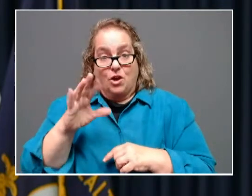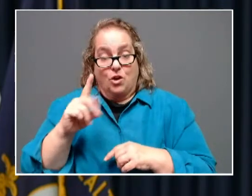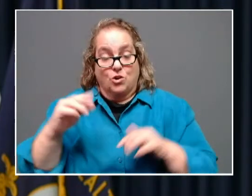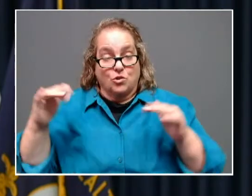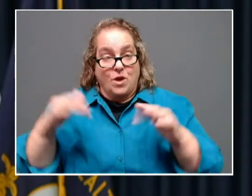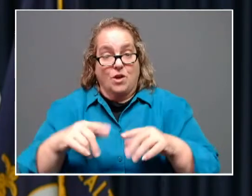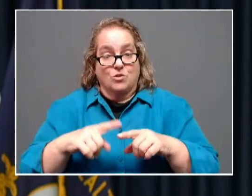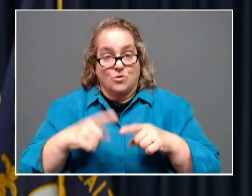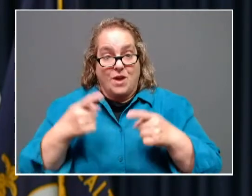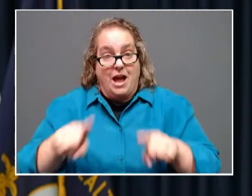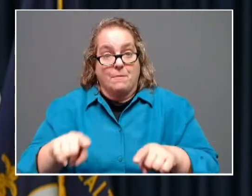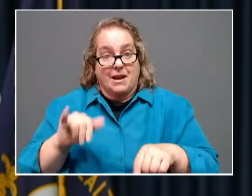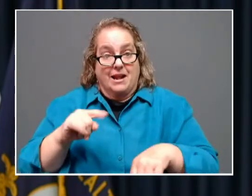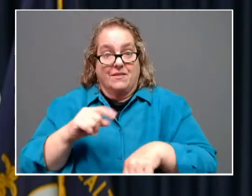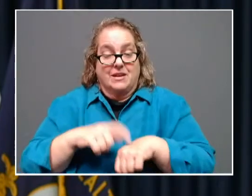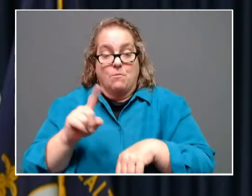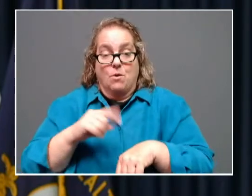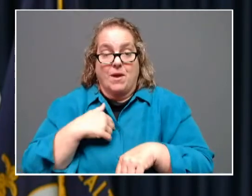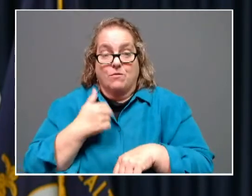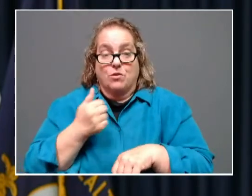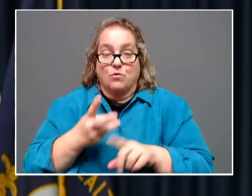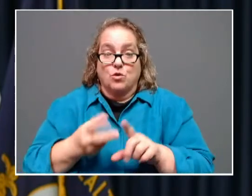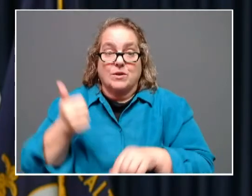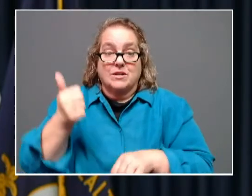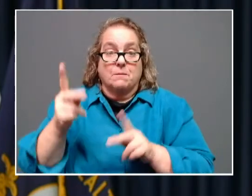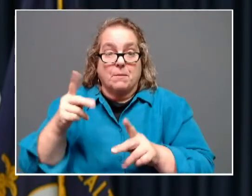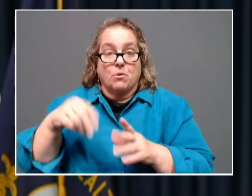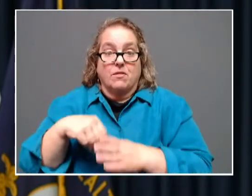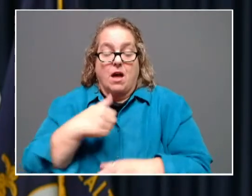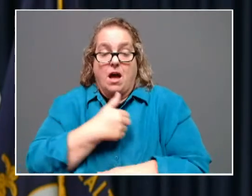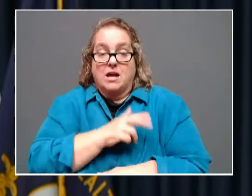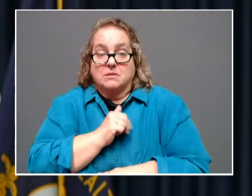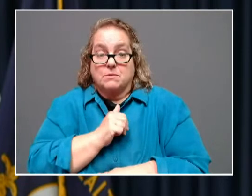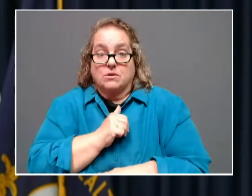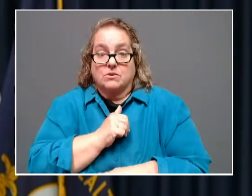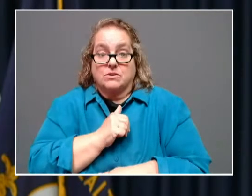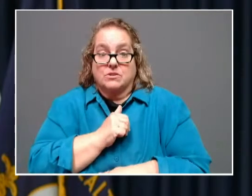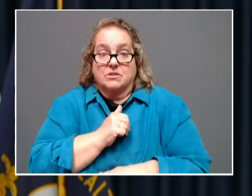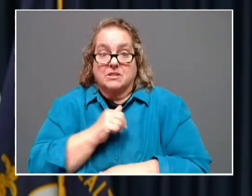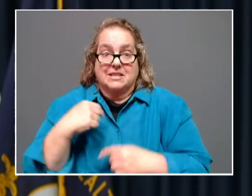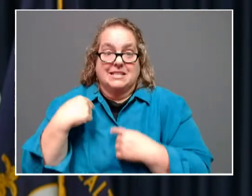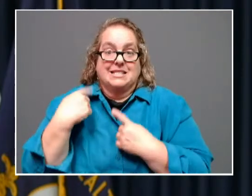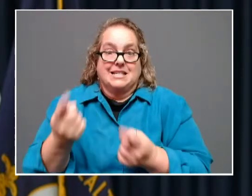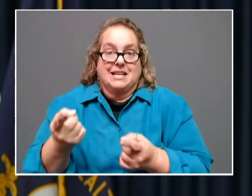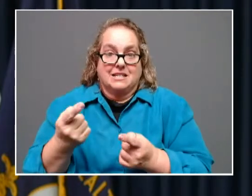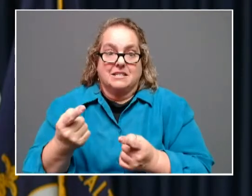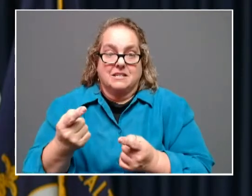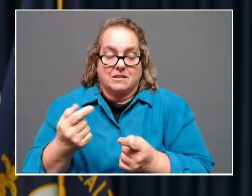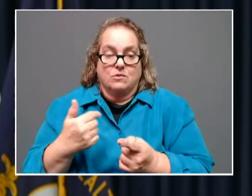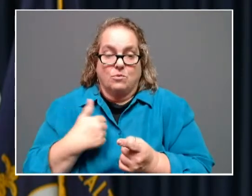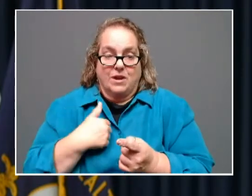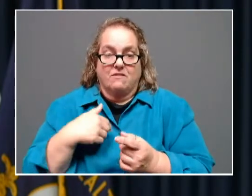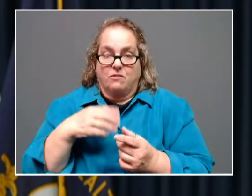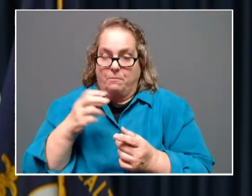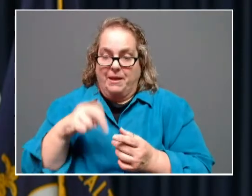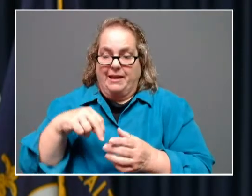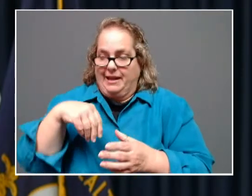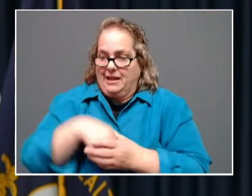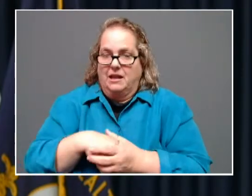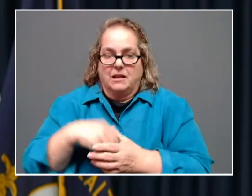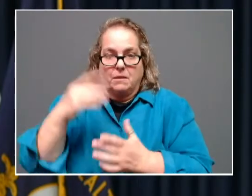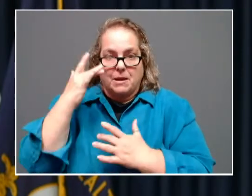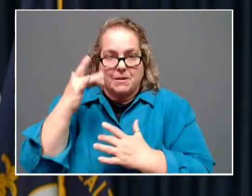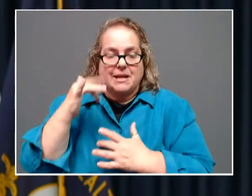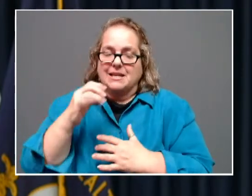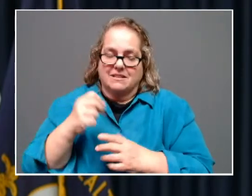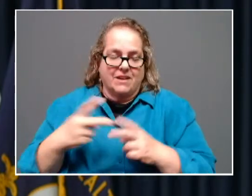where we have the fewest people in the hospital since, again, we got decent ways into the pandemic, is